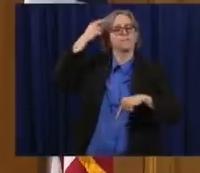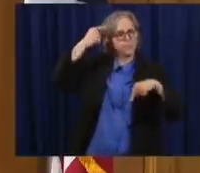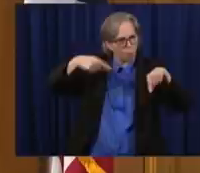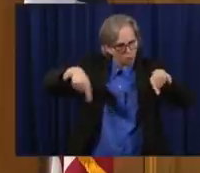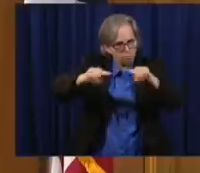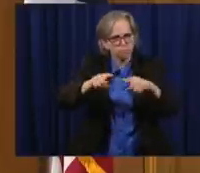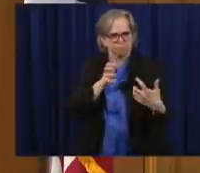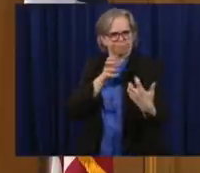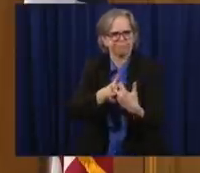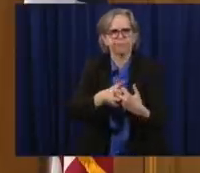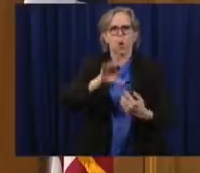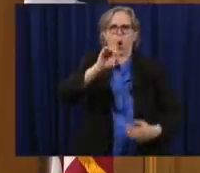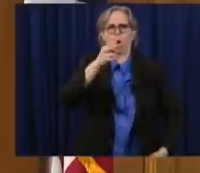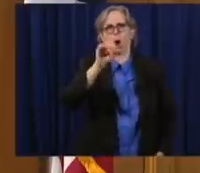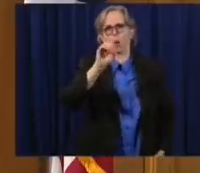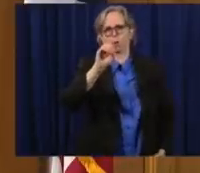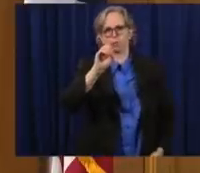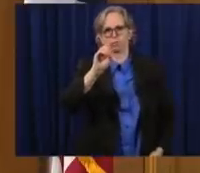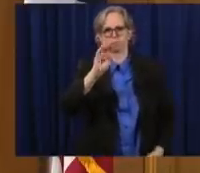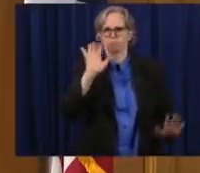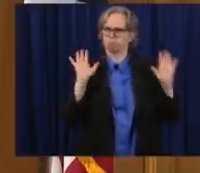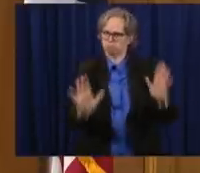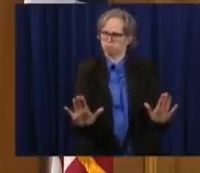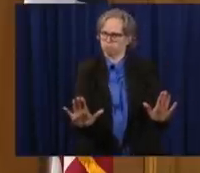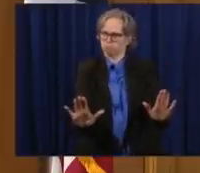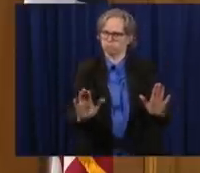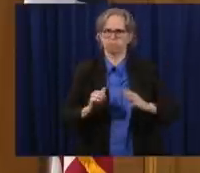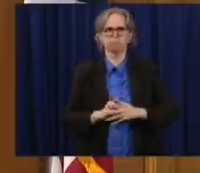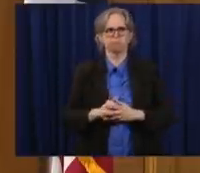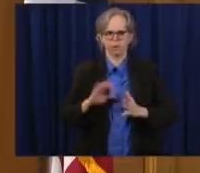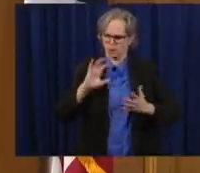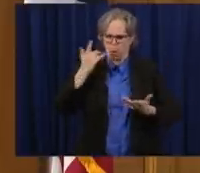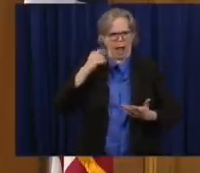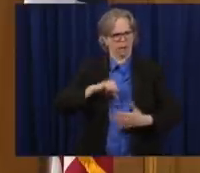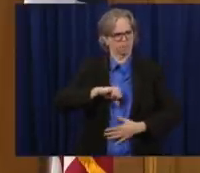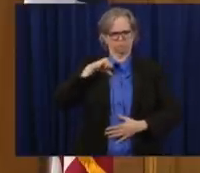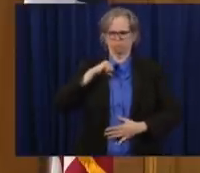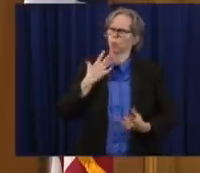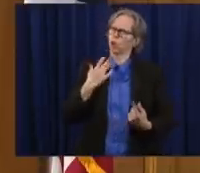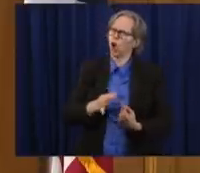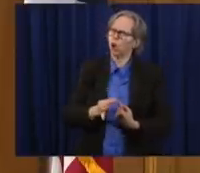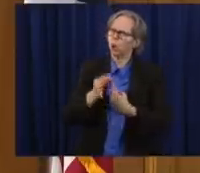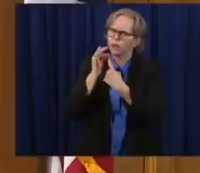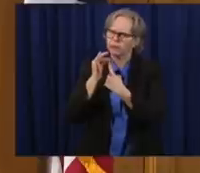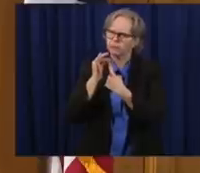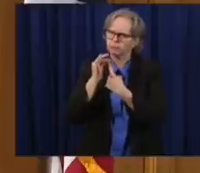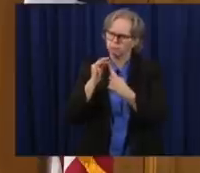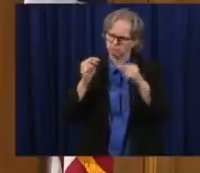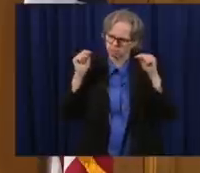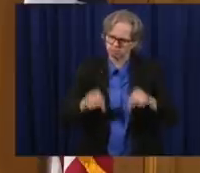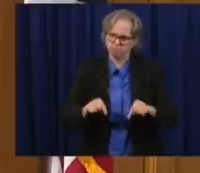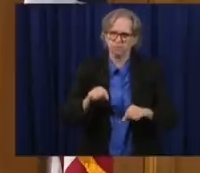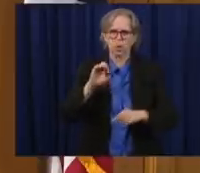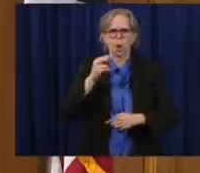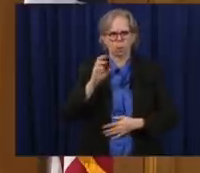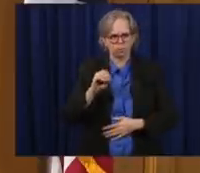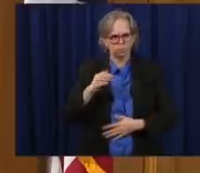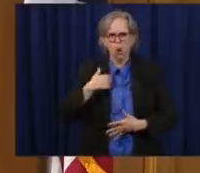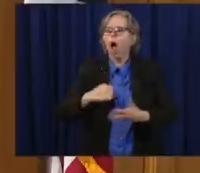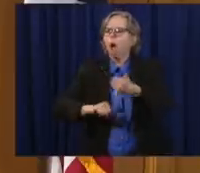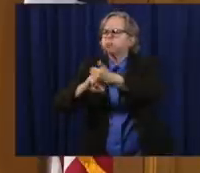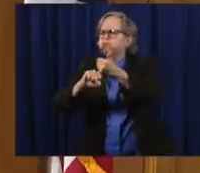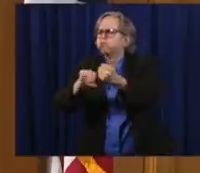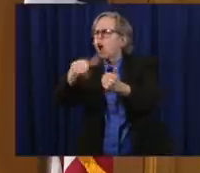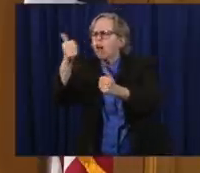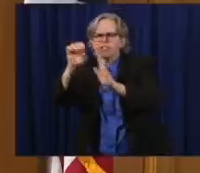need to recognize the uniqueness of the state of Ohio. At the same time as we reach out to our friends in other states and try to get as